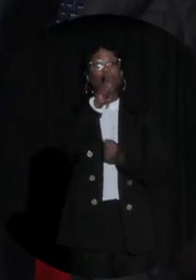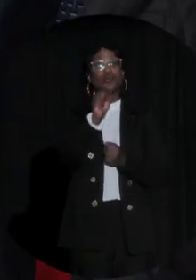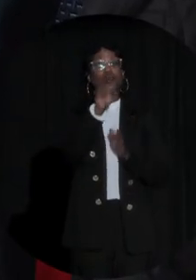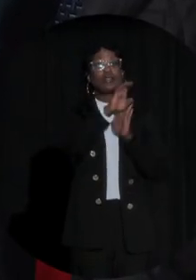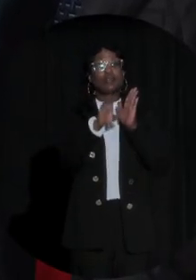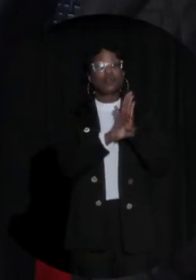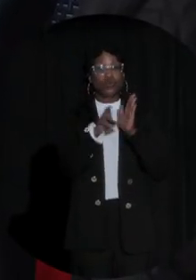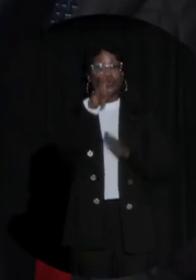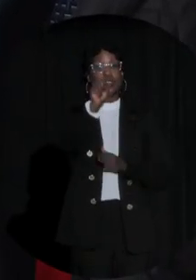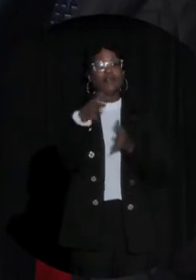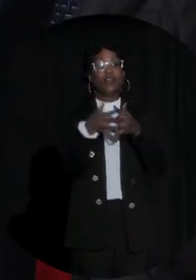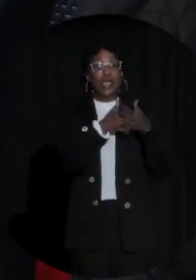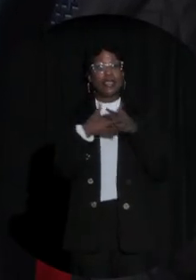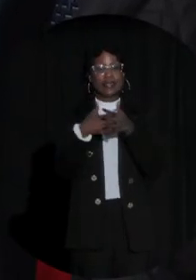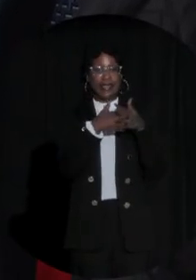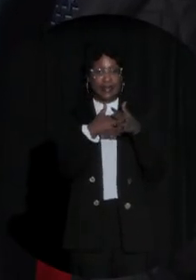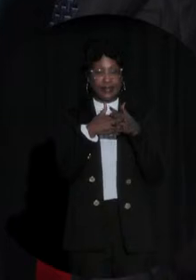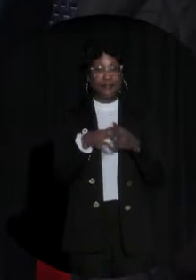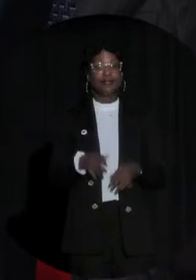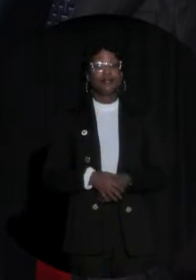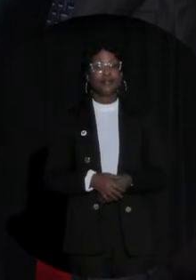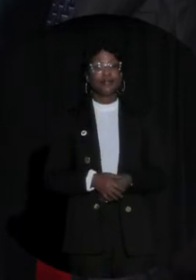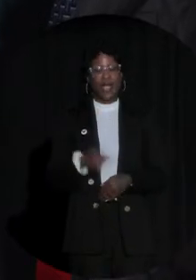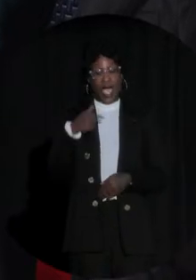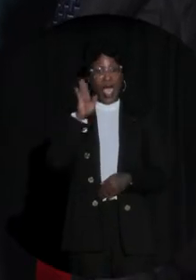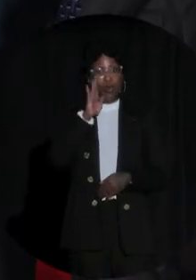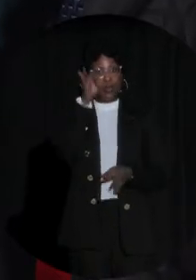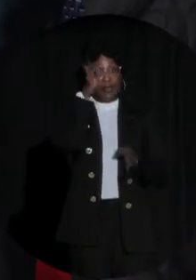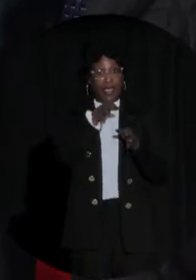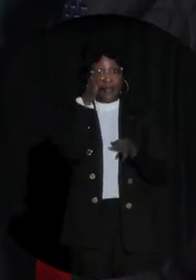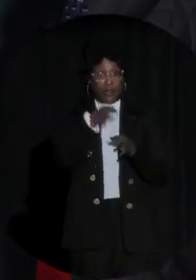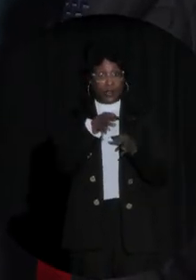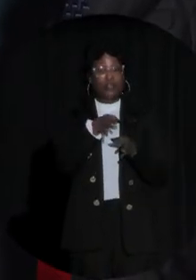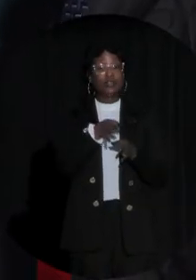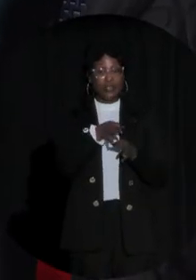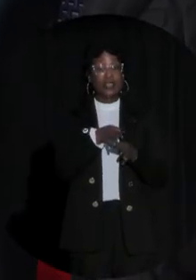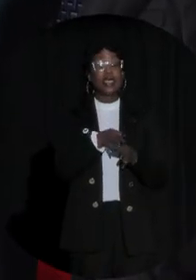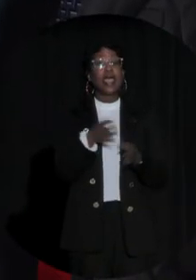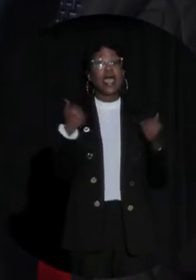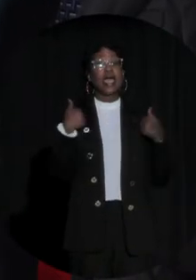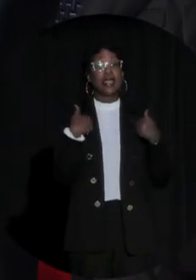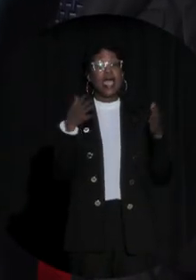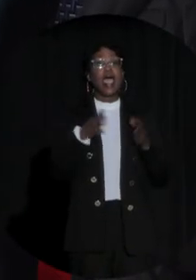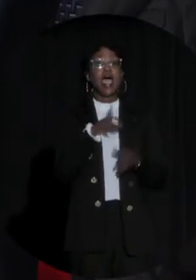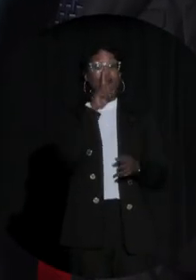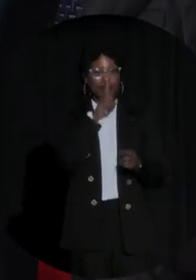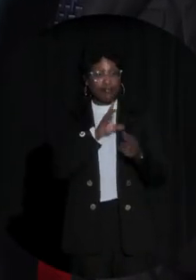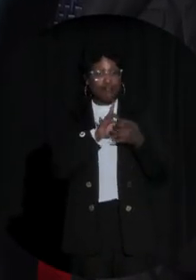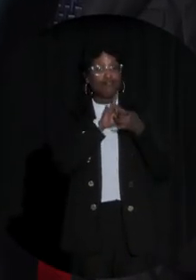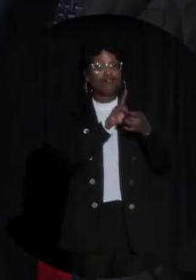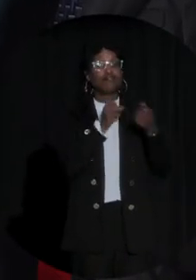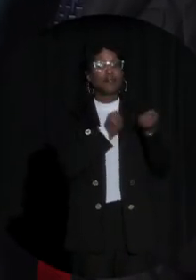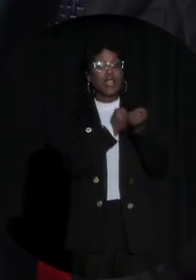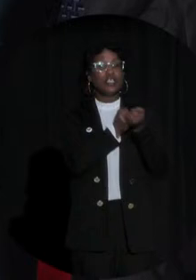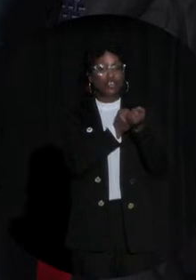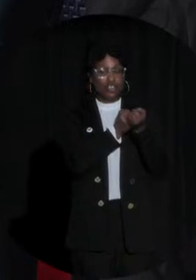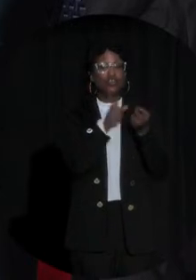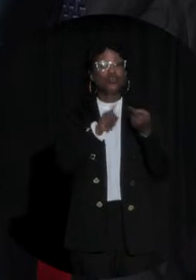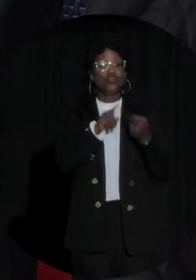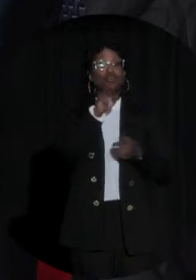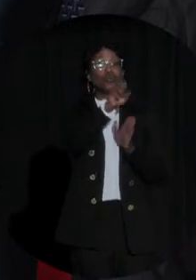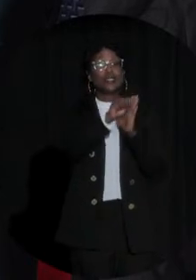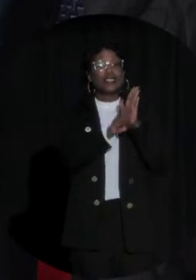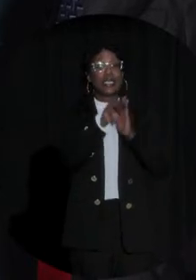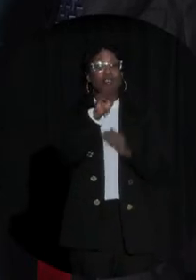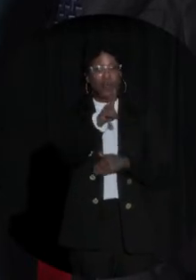the Constitution of the United States. And that I will be faithful. And that I will be faithful. And bear true allegiance. And bear true allegiance. To the state of Maryland. To the state of